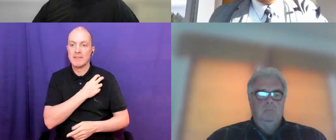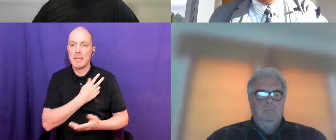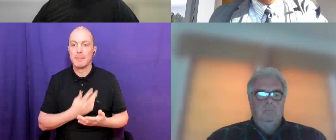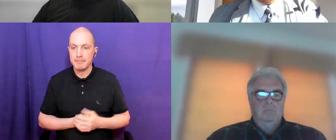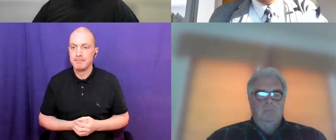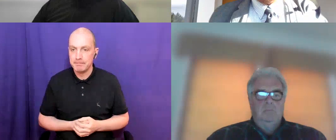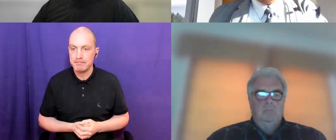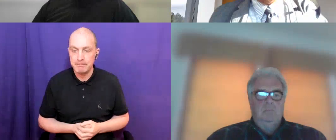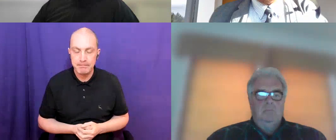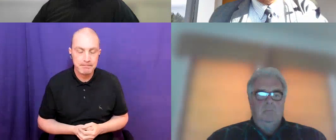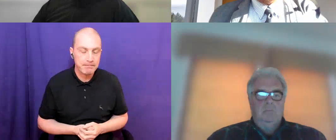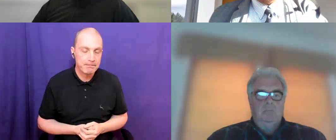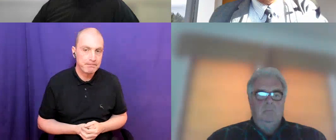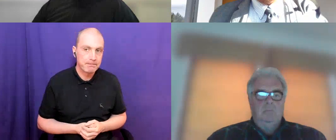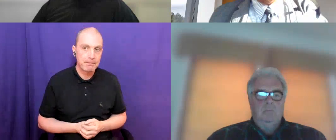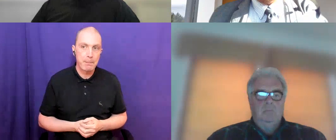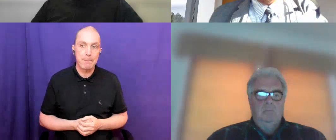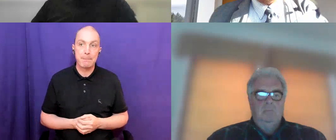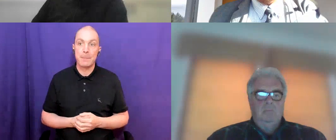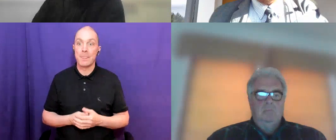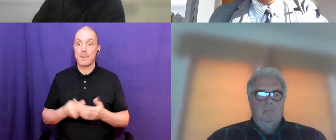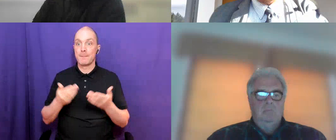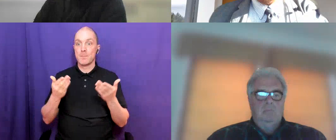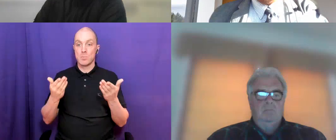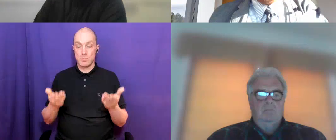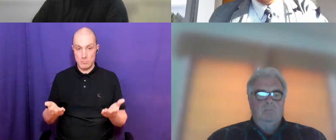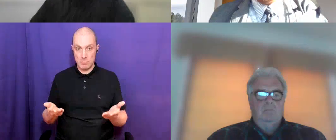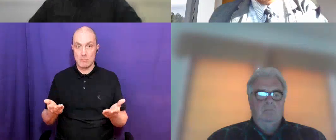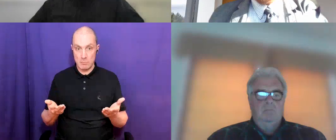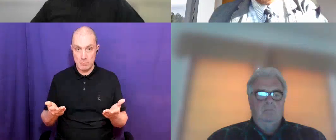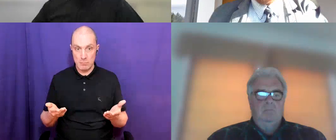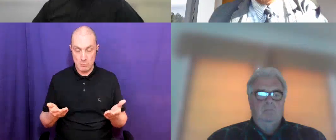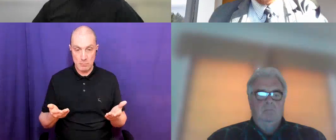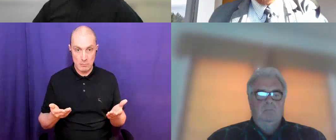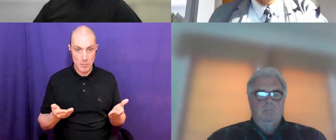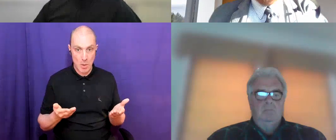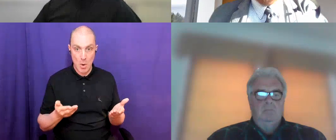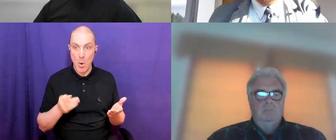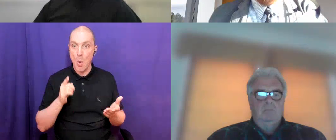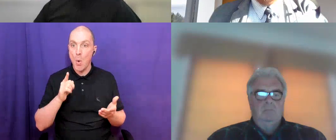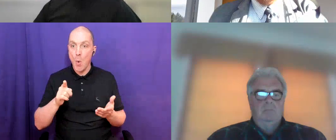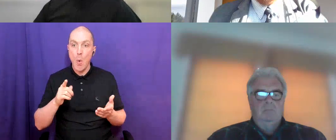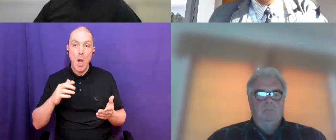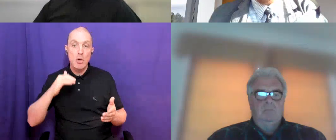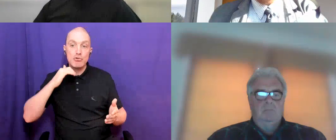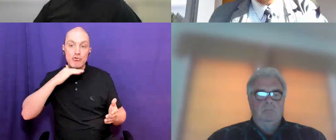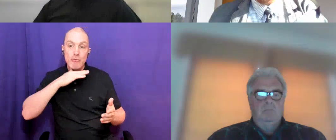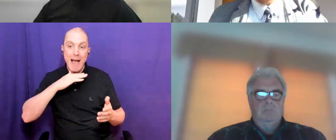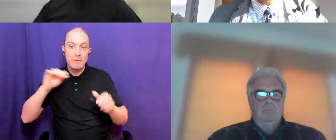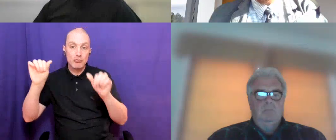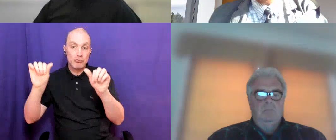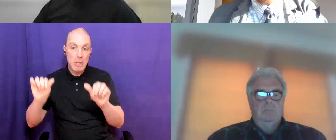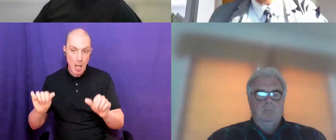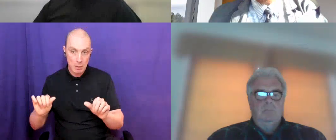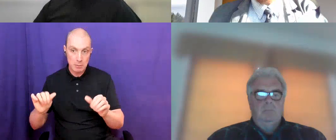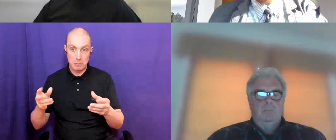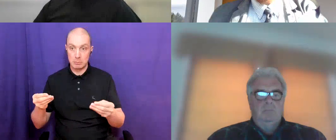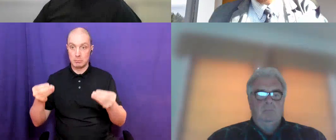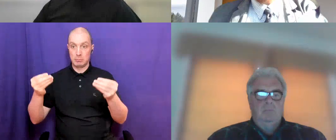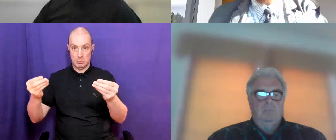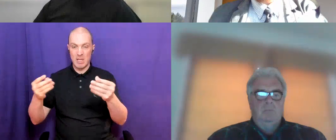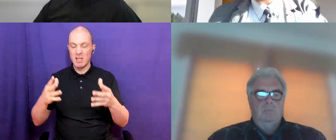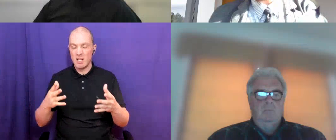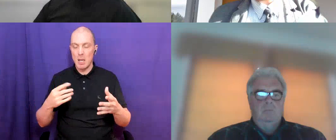arising. So moving to the point at which we have a draft result. Once the result has been produced, I will